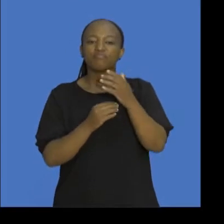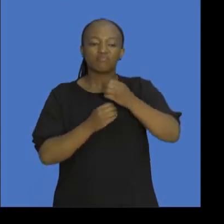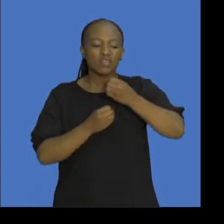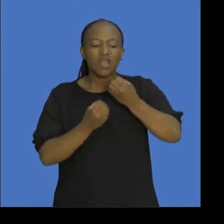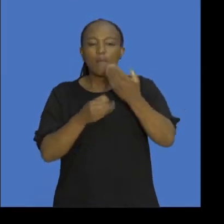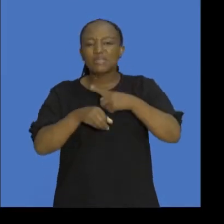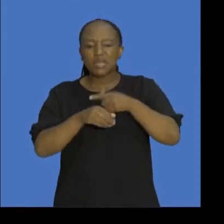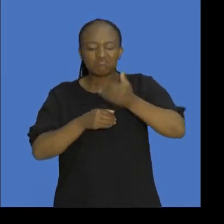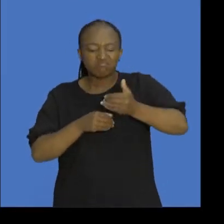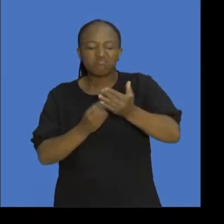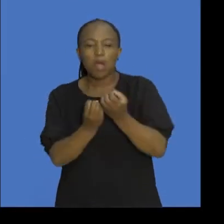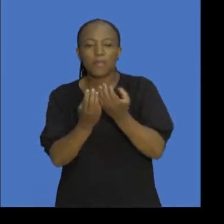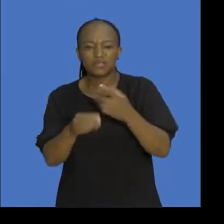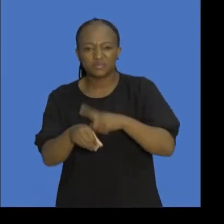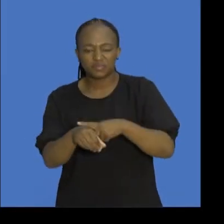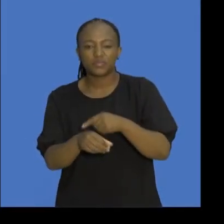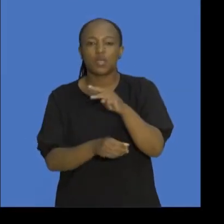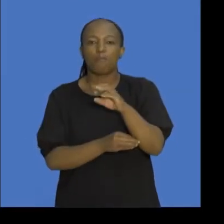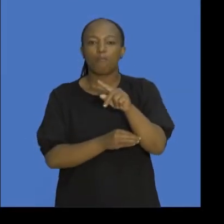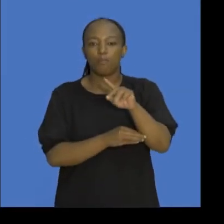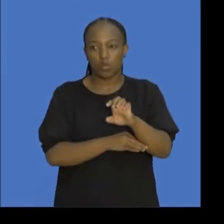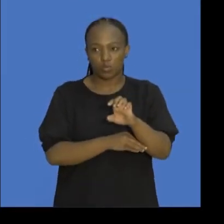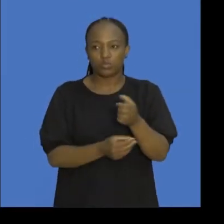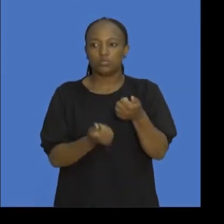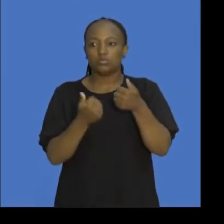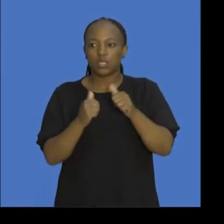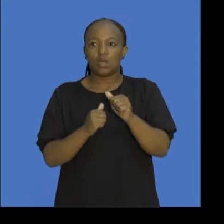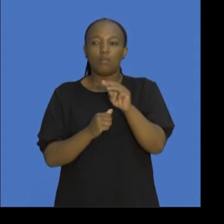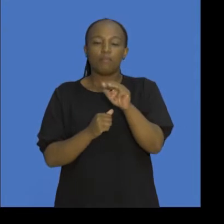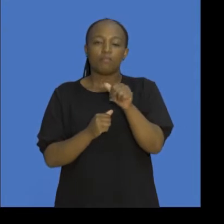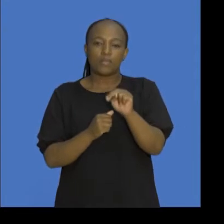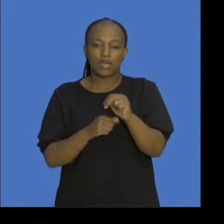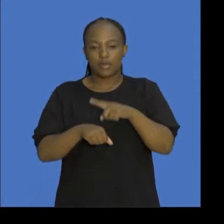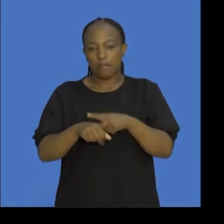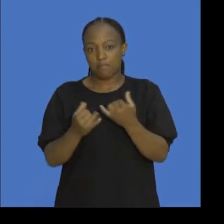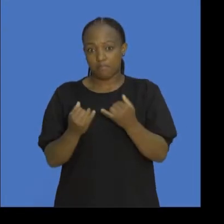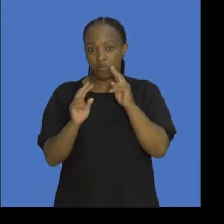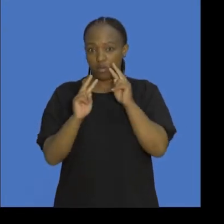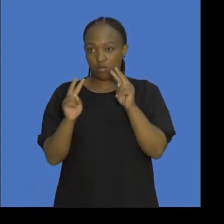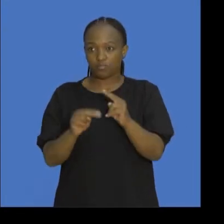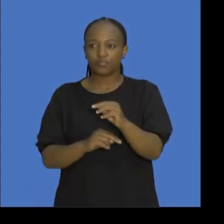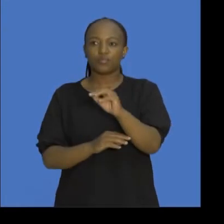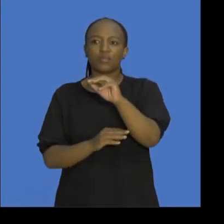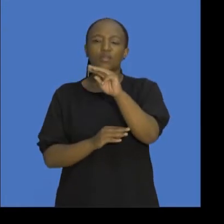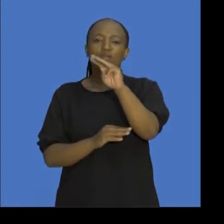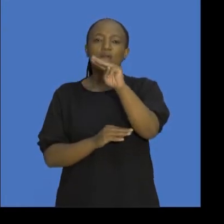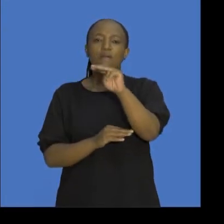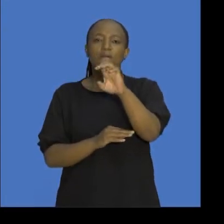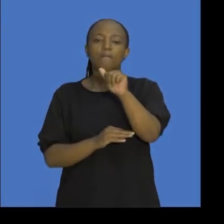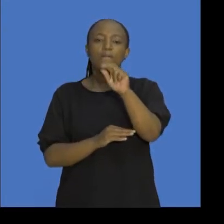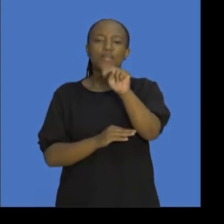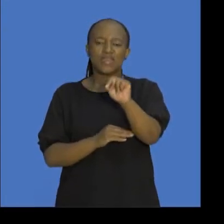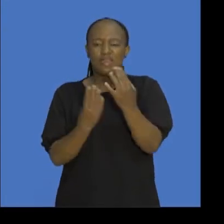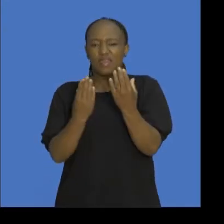mode. We're going to look at mean. Okay, so let's look at this, the mean. So